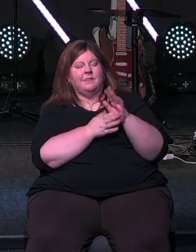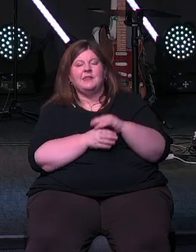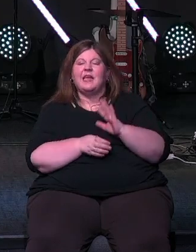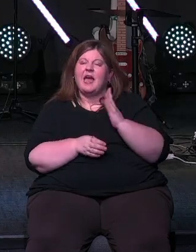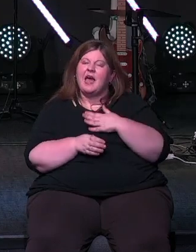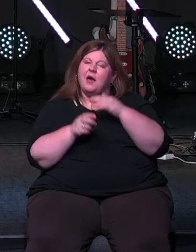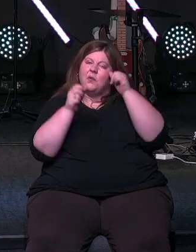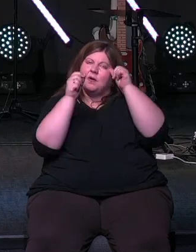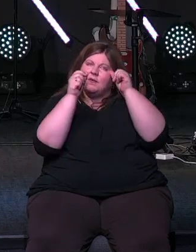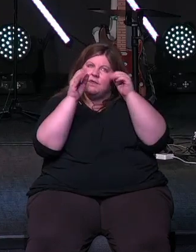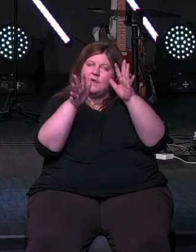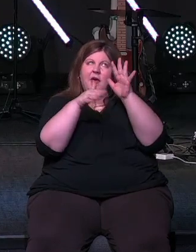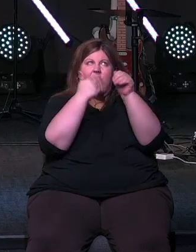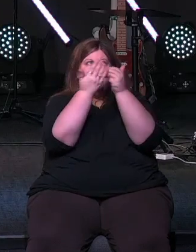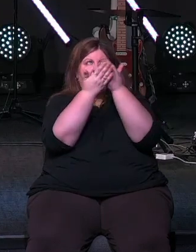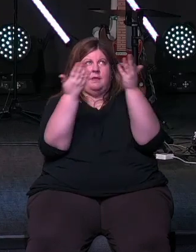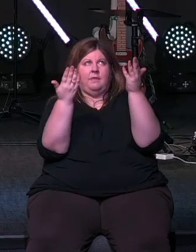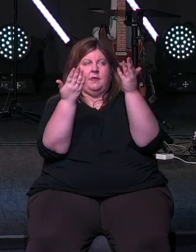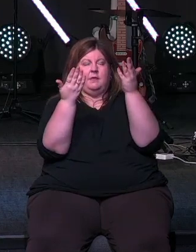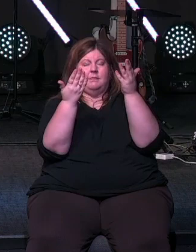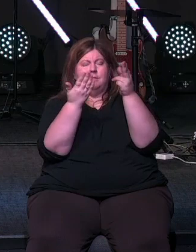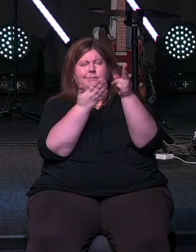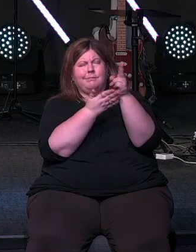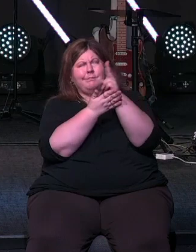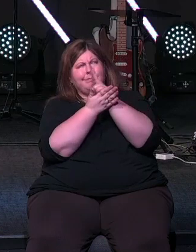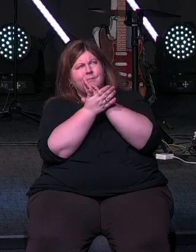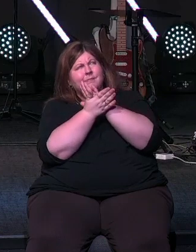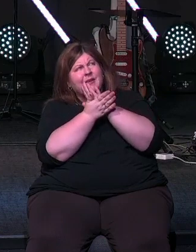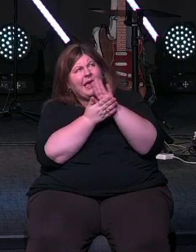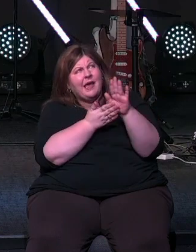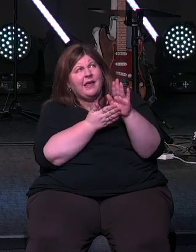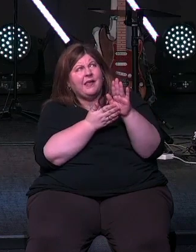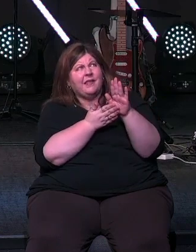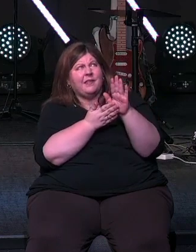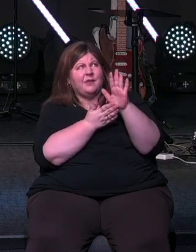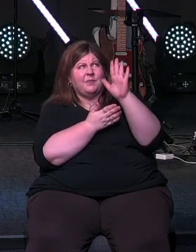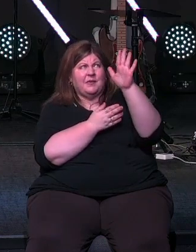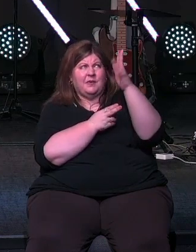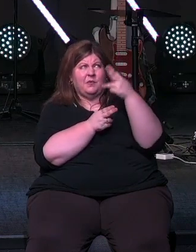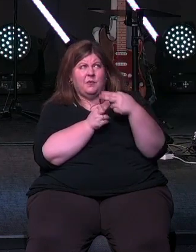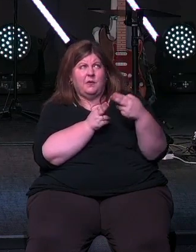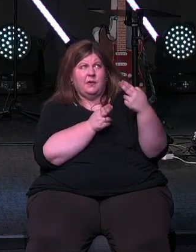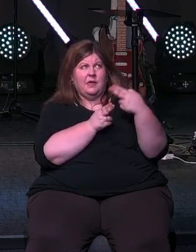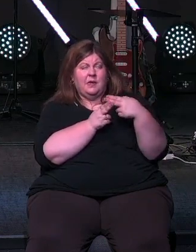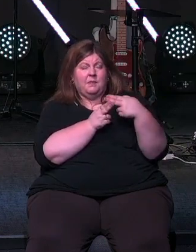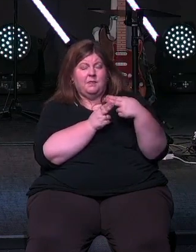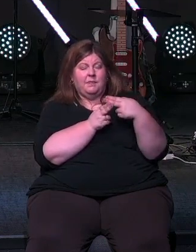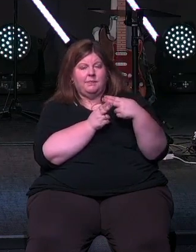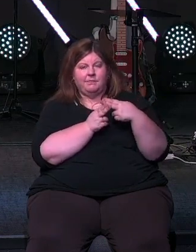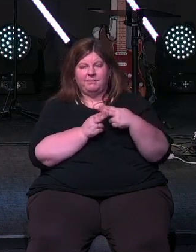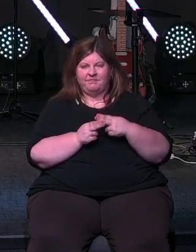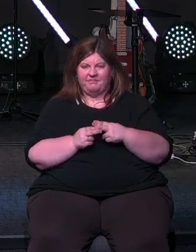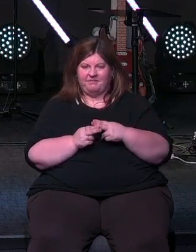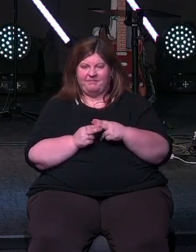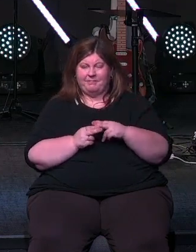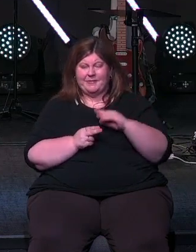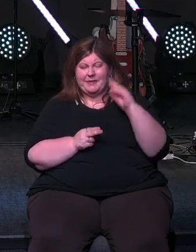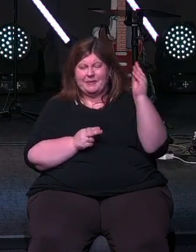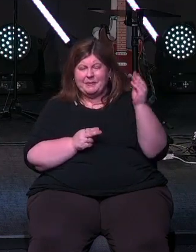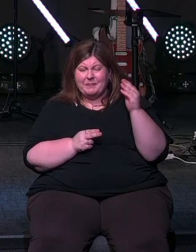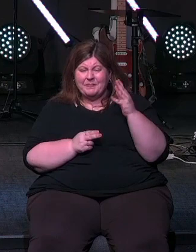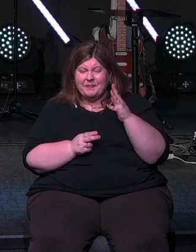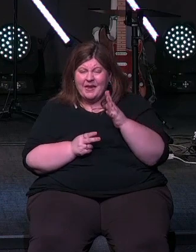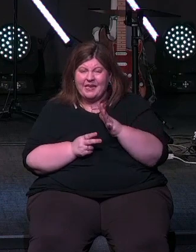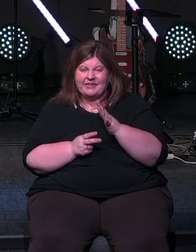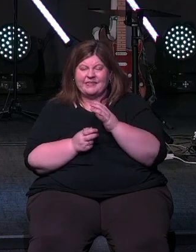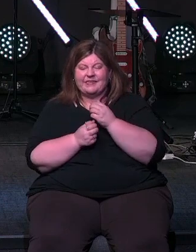hallowed be your name. It starts with such grace and love as